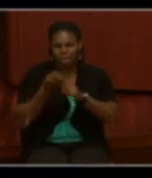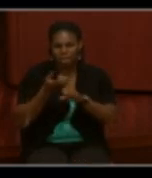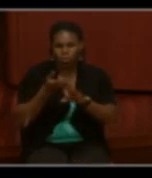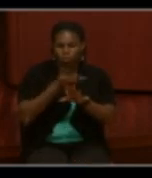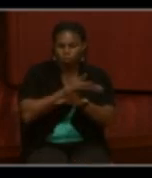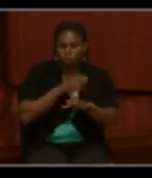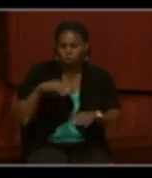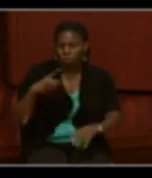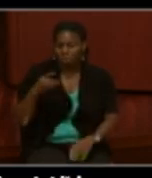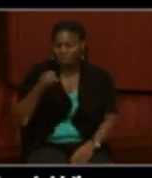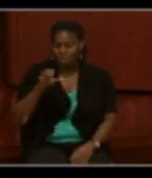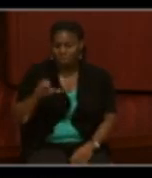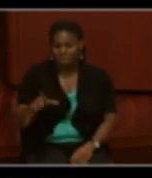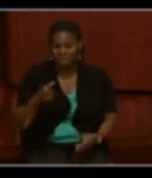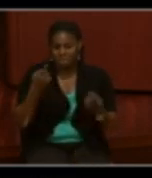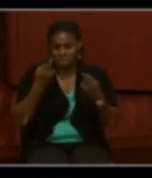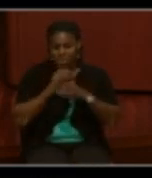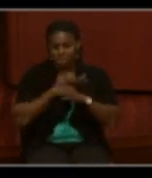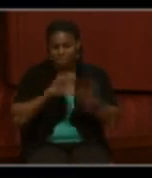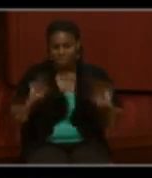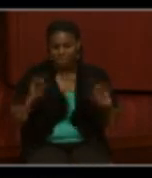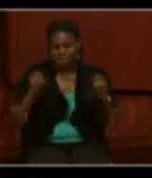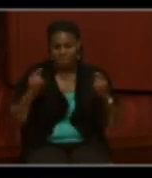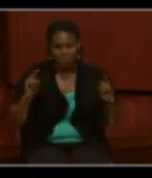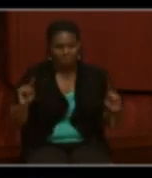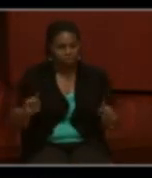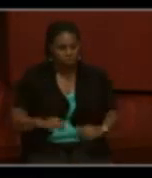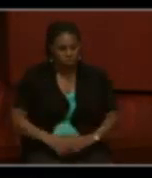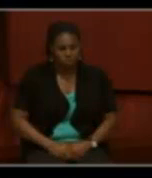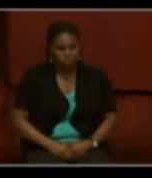official emancipation.